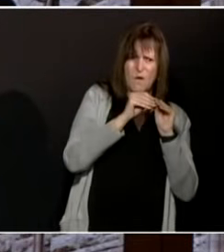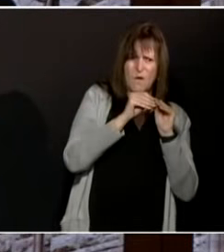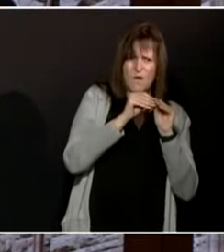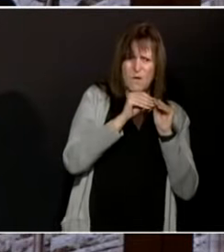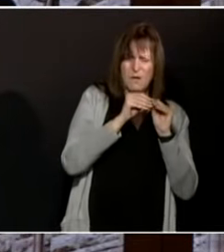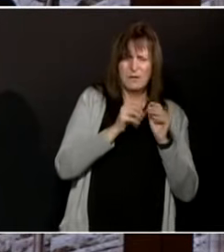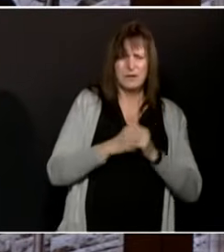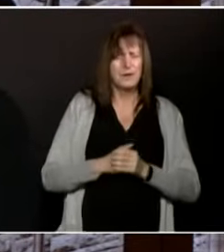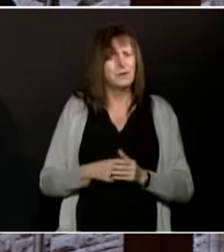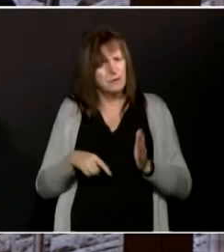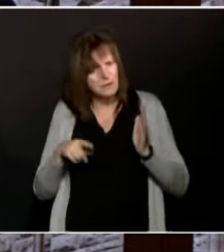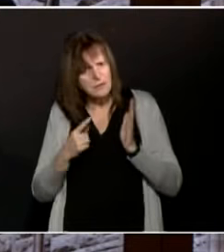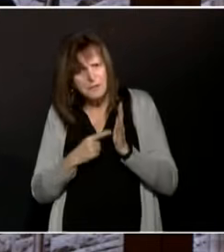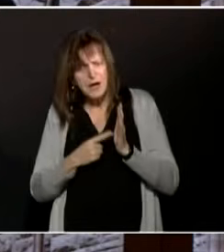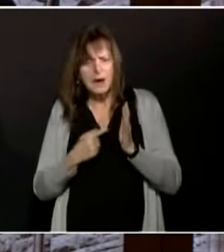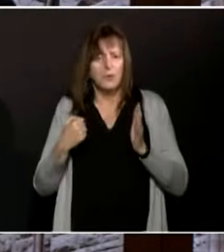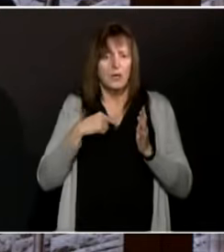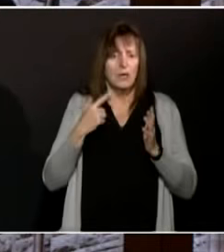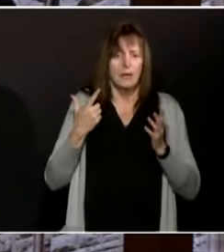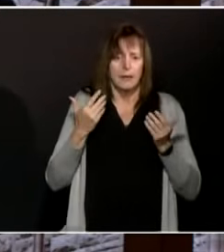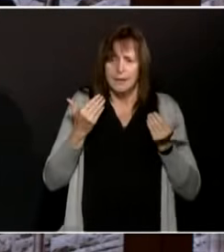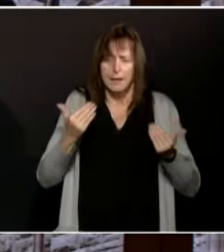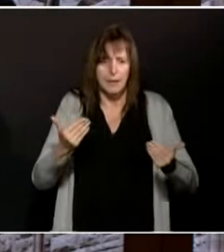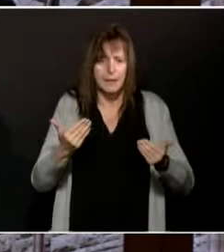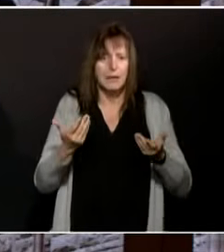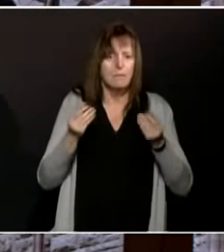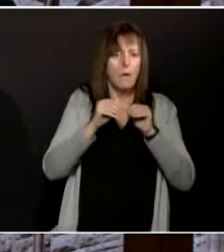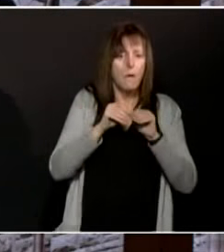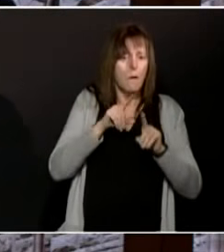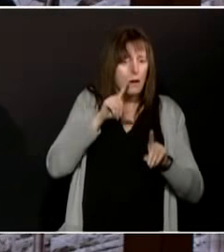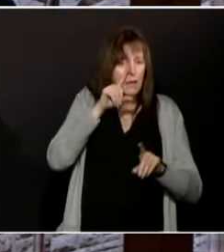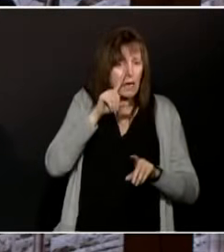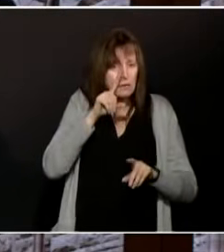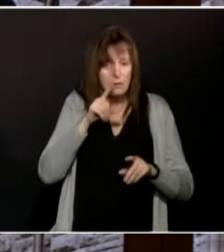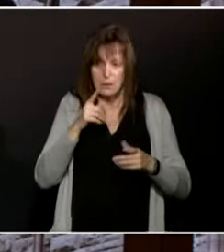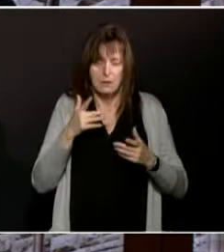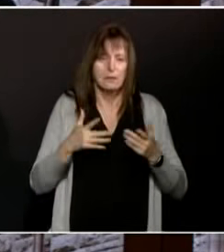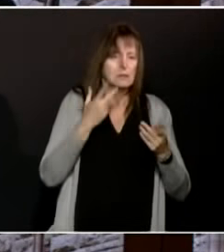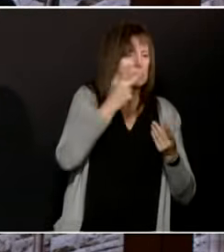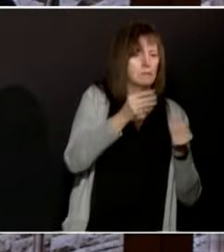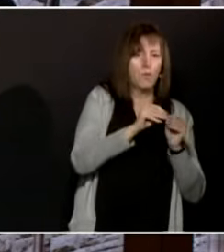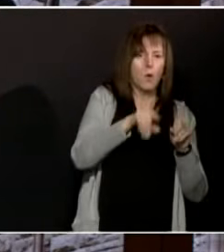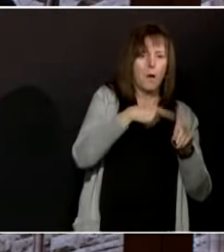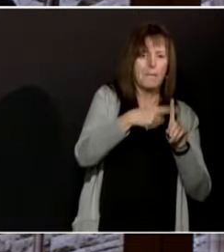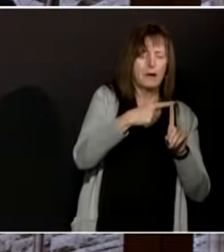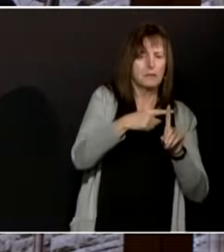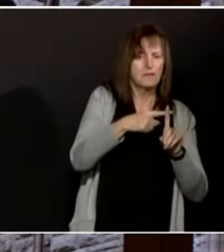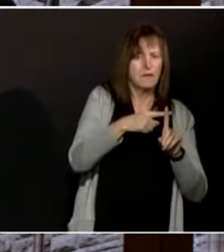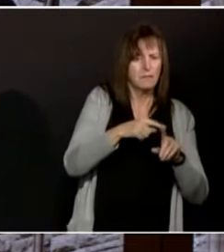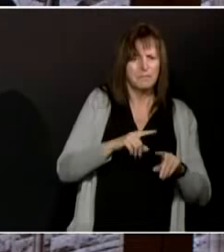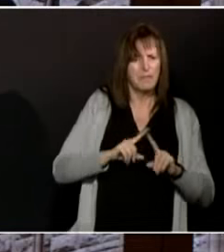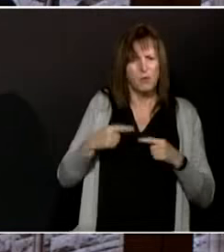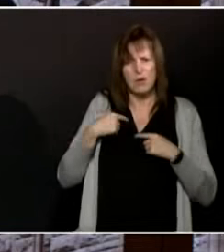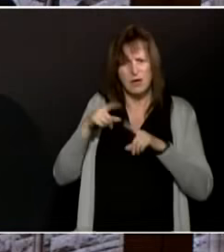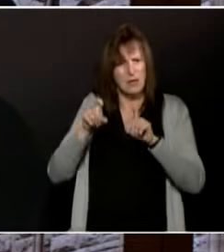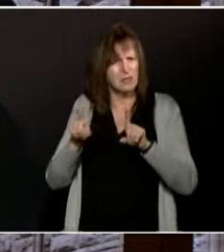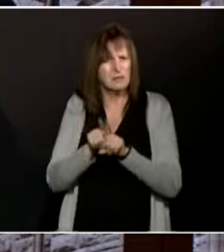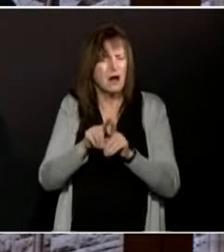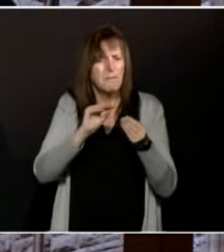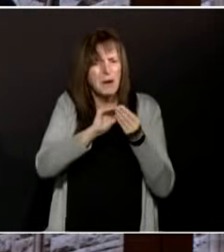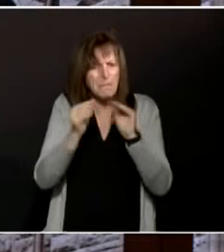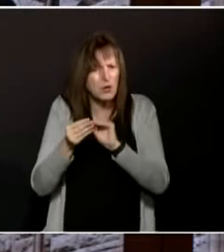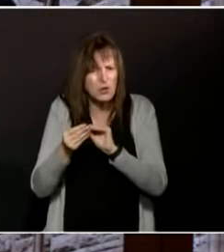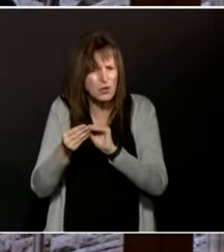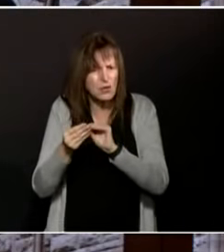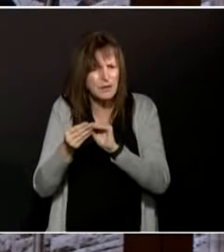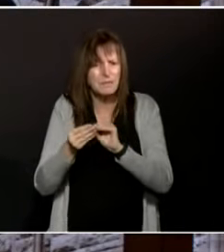80,000 tests, but we're staying consistent with the number of tests, but the positivity is going up. And so therefore the rising numbers, as Dr. Brown has alluded